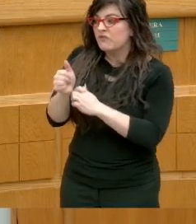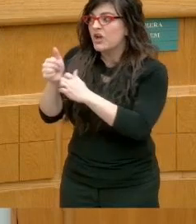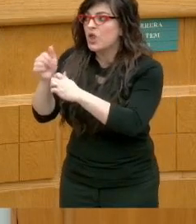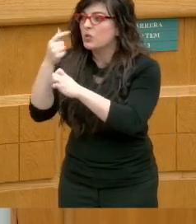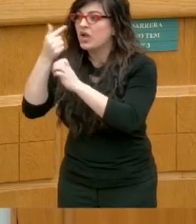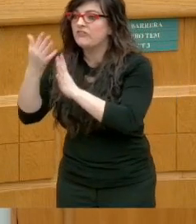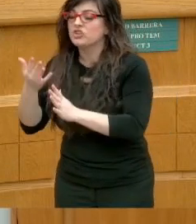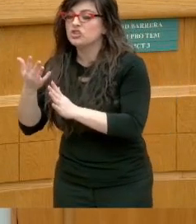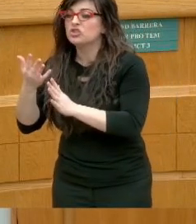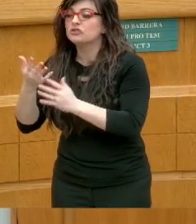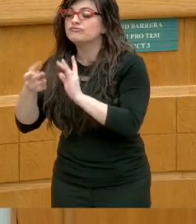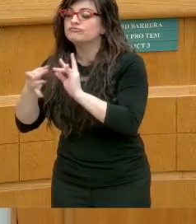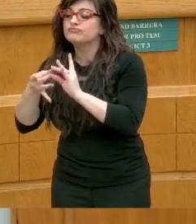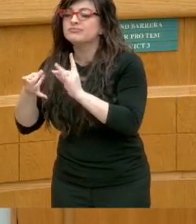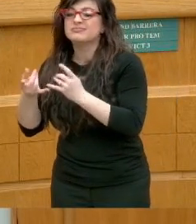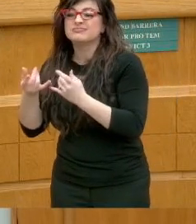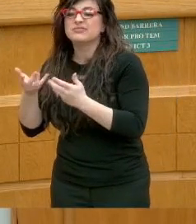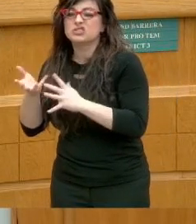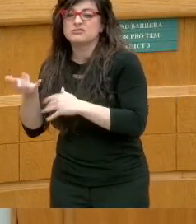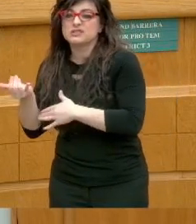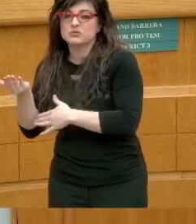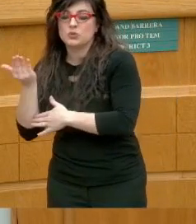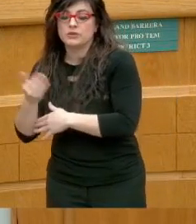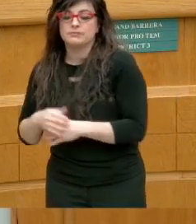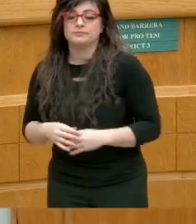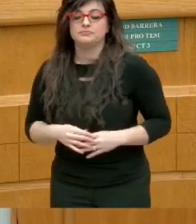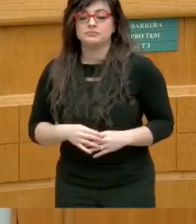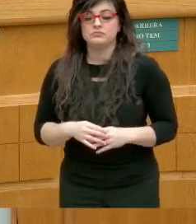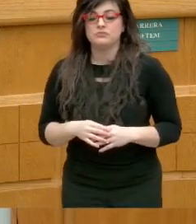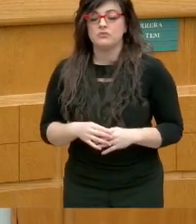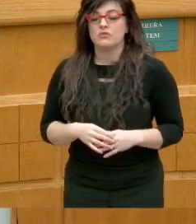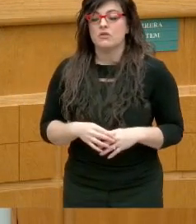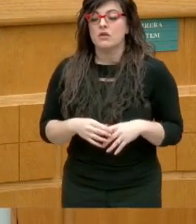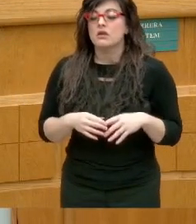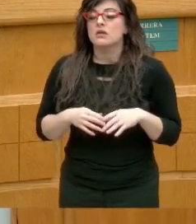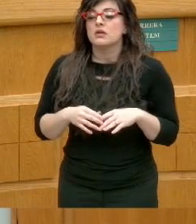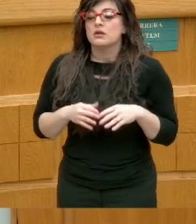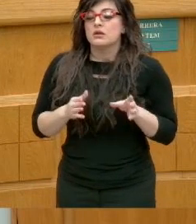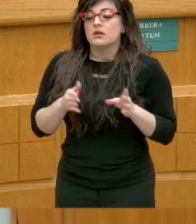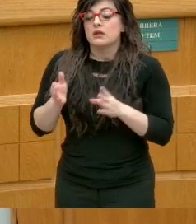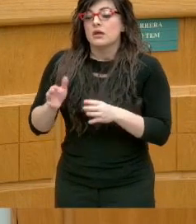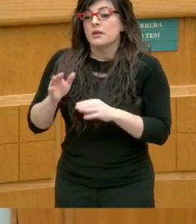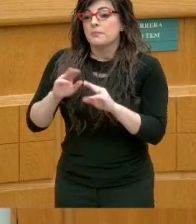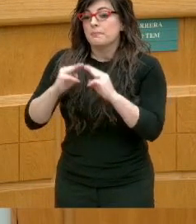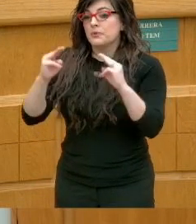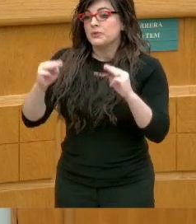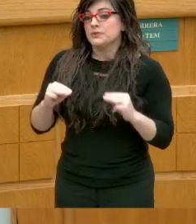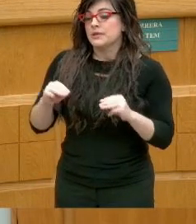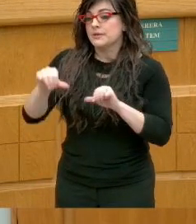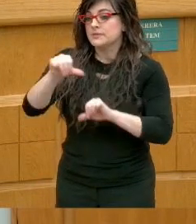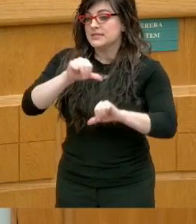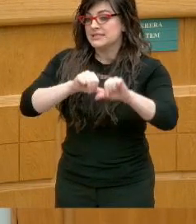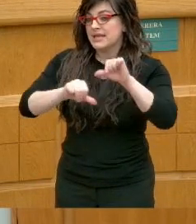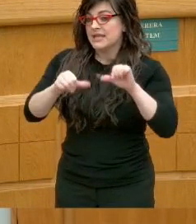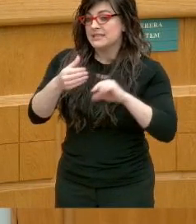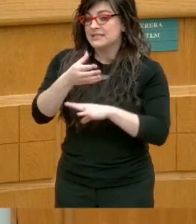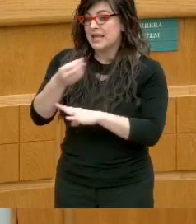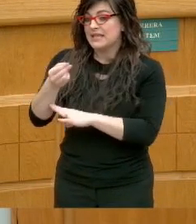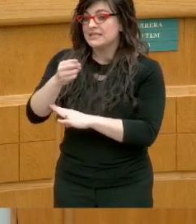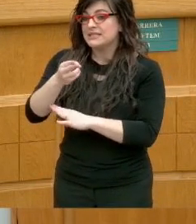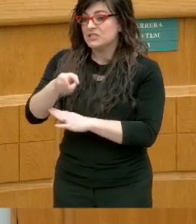a little bit more this way, the Museum of Science and History, the Corpus Christi Museum of Science and